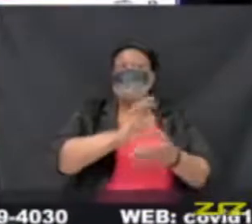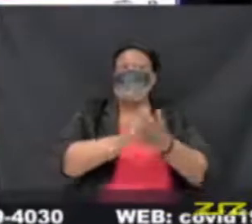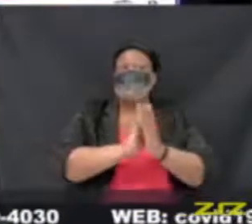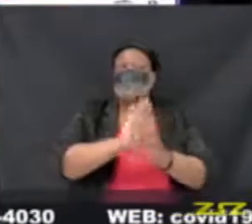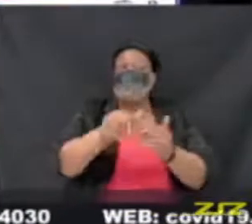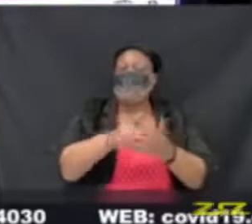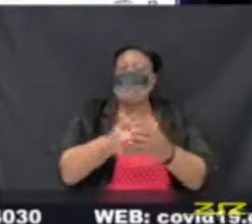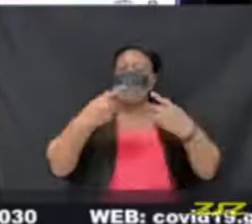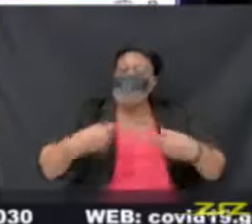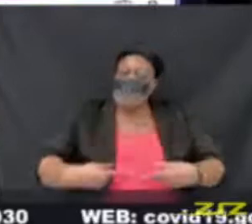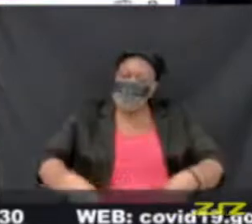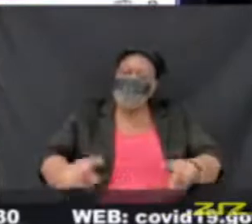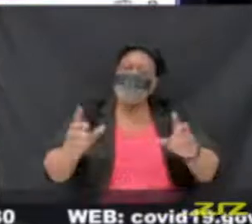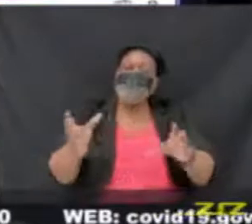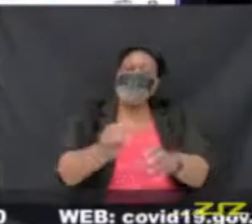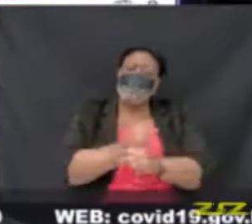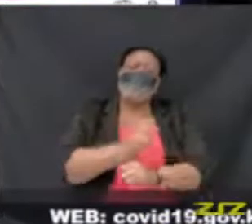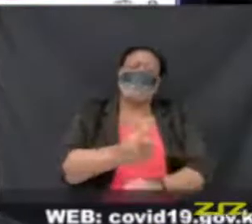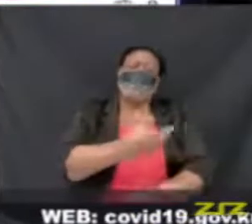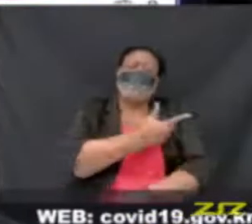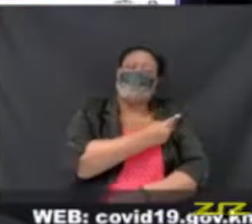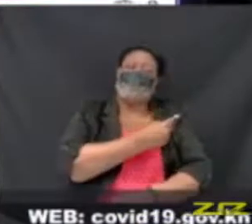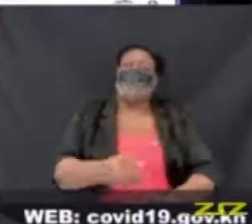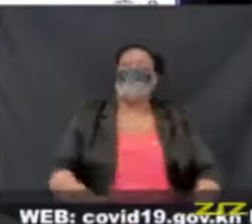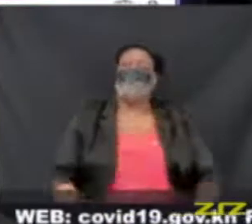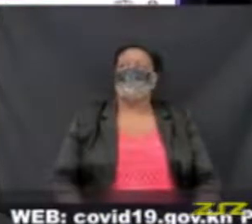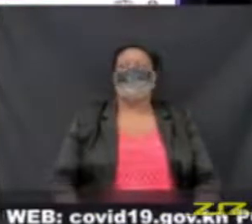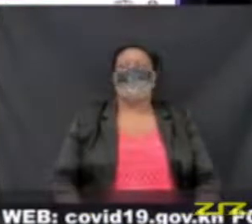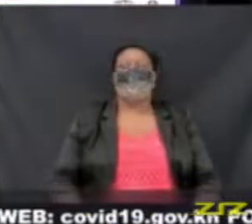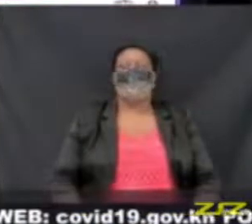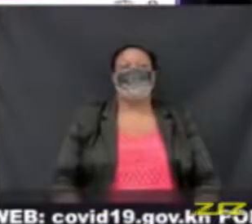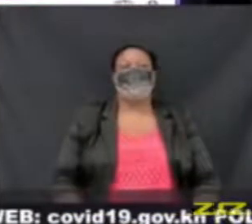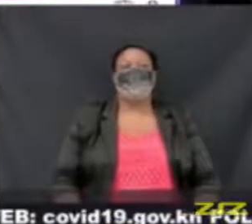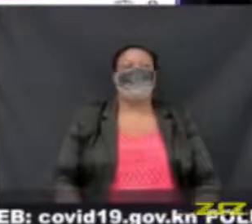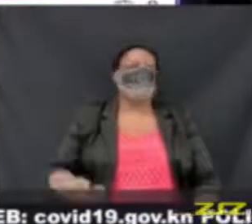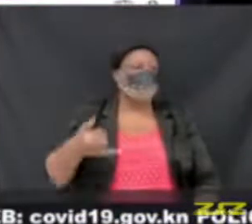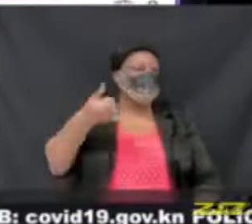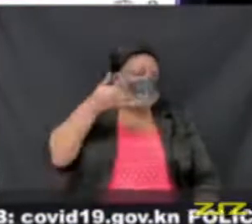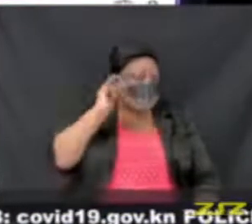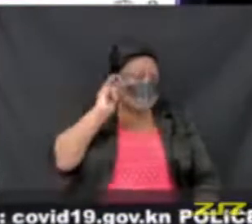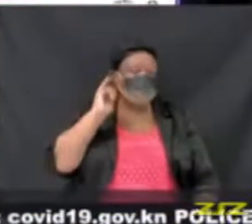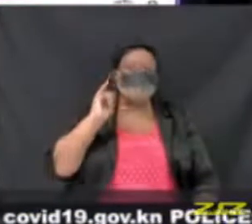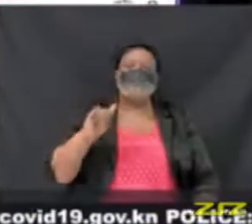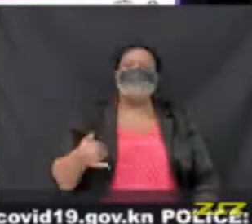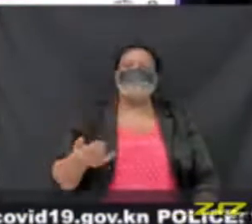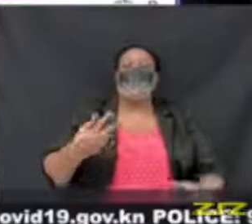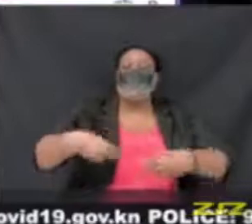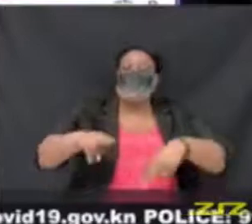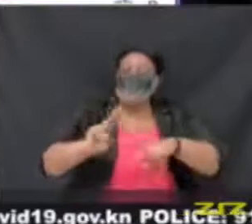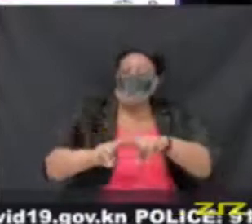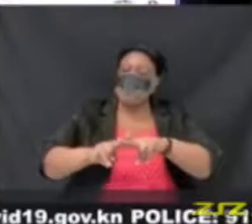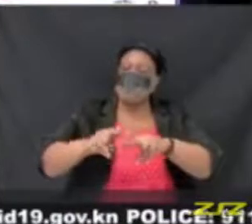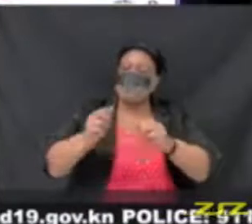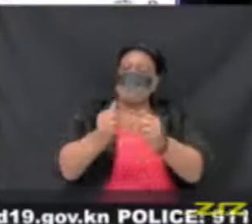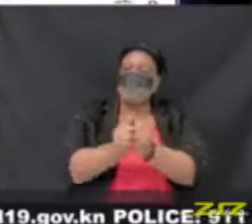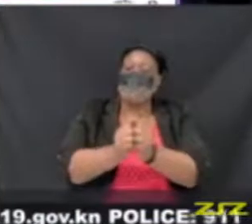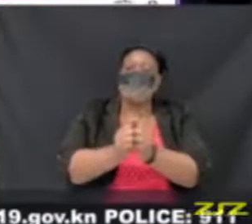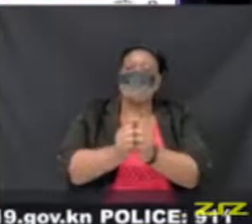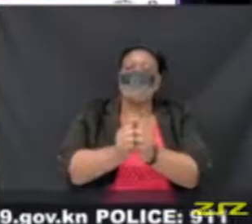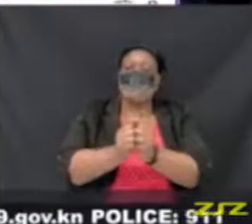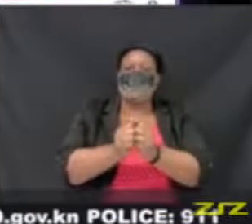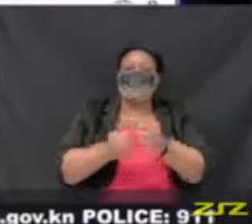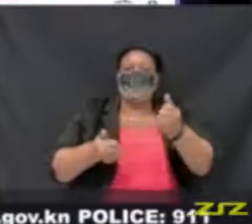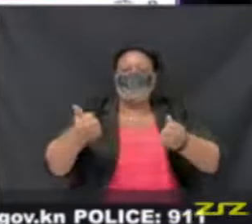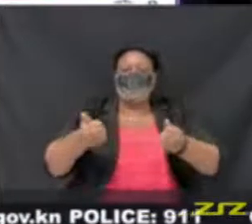vaccinated. It was a joy for me yesterday to engage the taxi operators. Some of you might have seen a video circulating, but